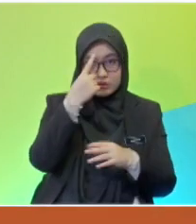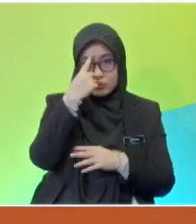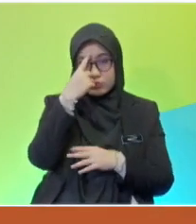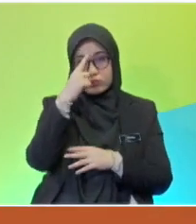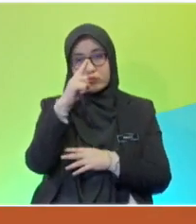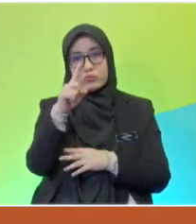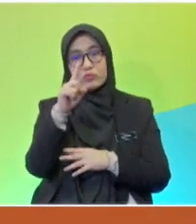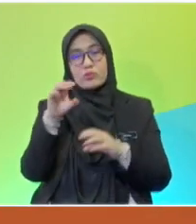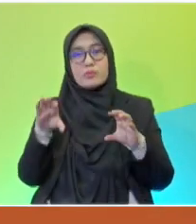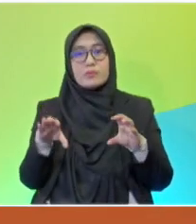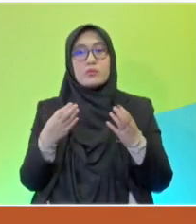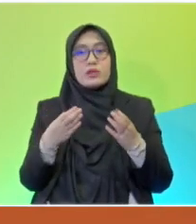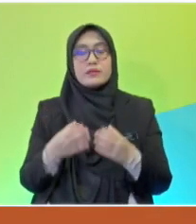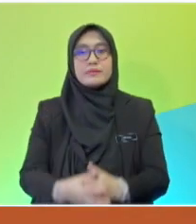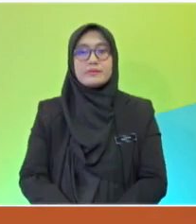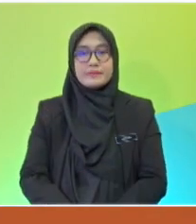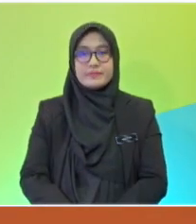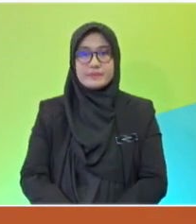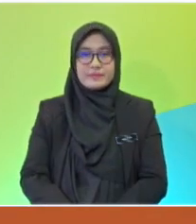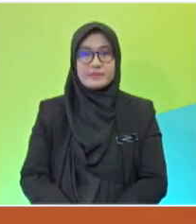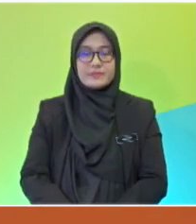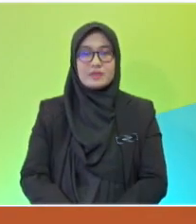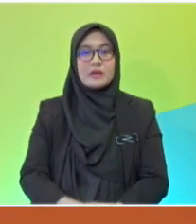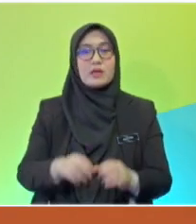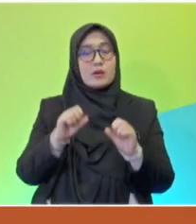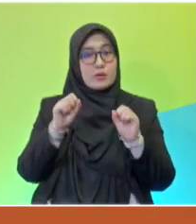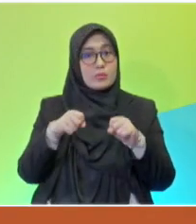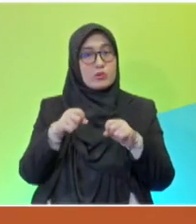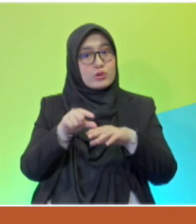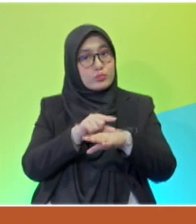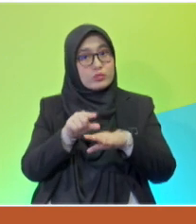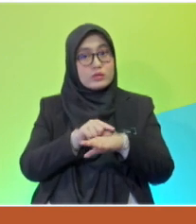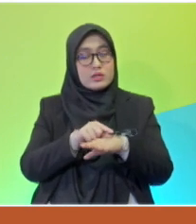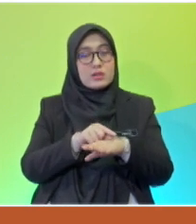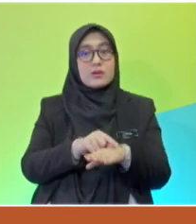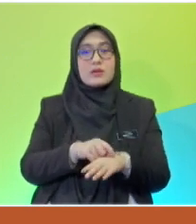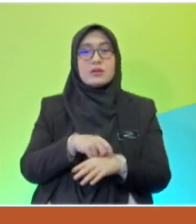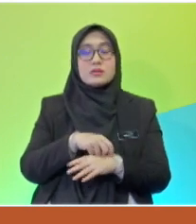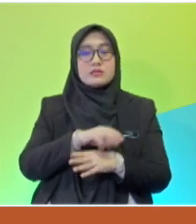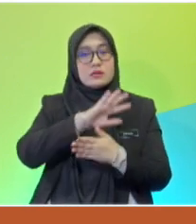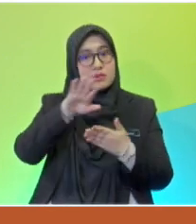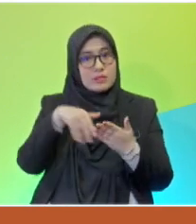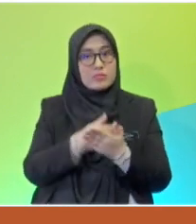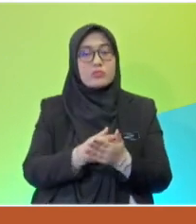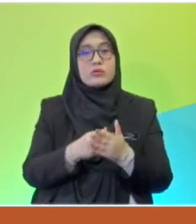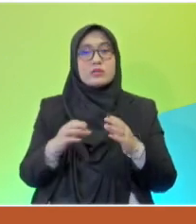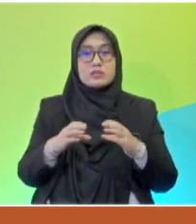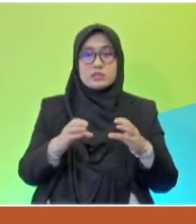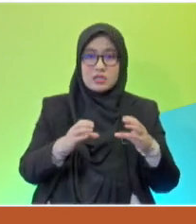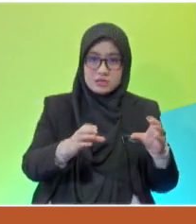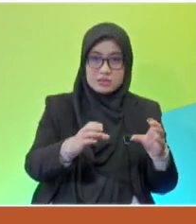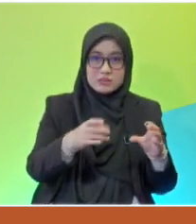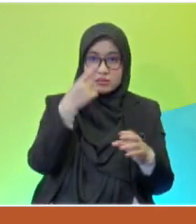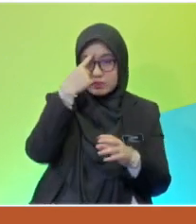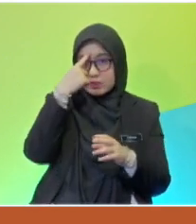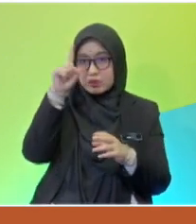triangulate. Triangulate means you look from all aspects, not just that particular my trip to Morocco. You need to look